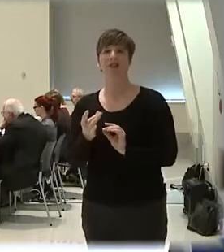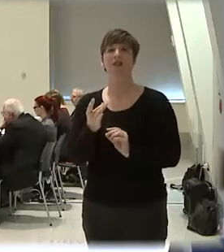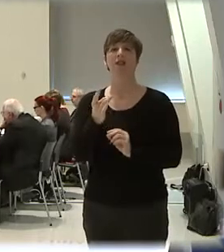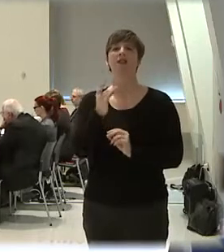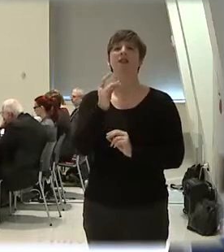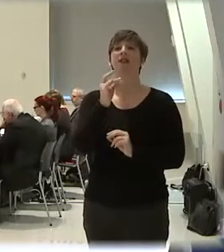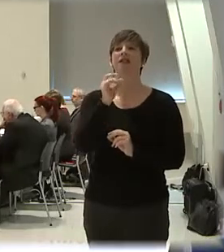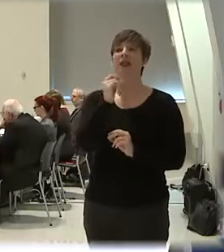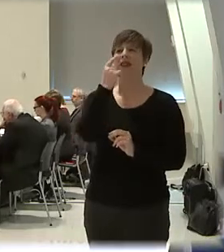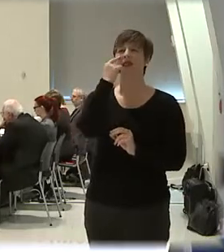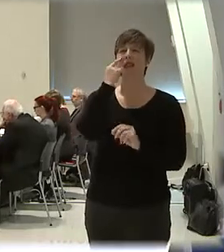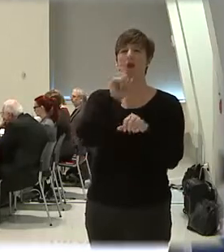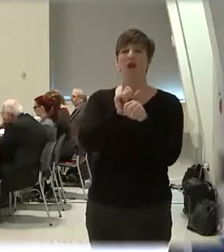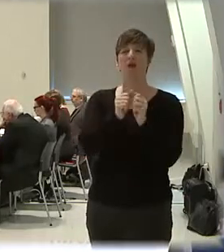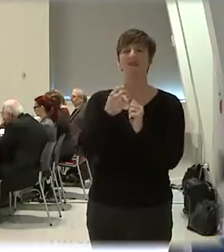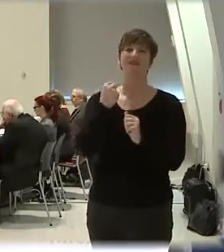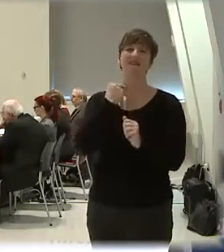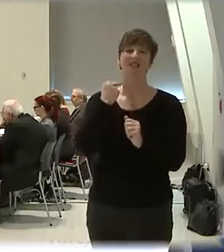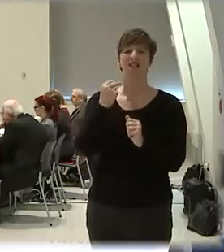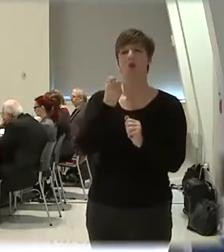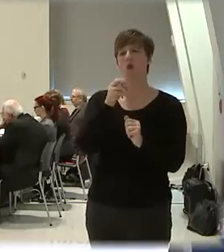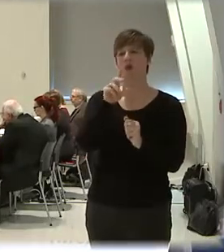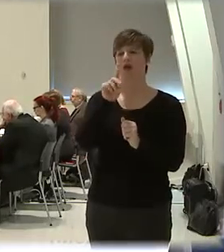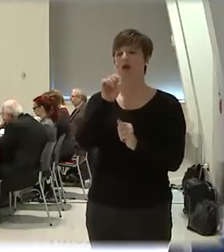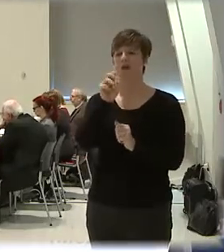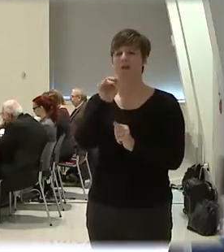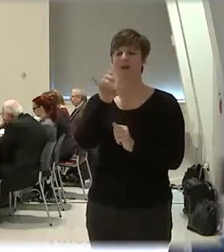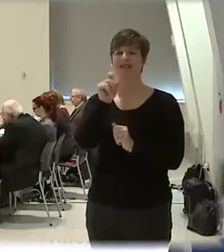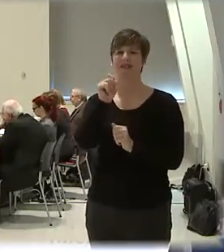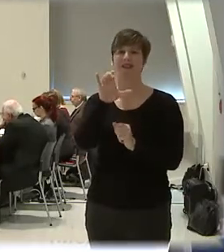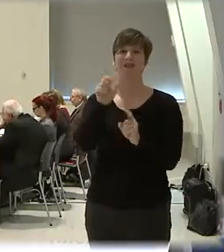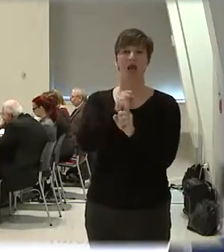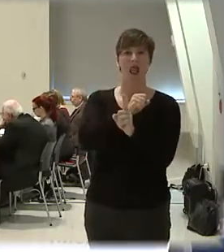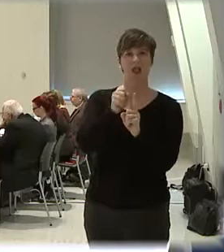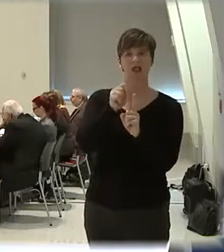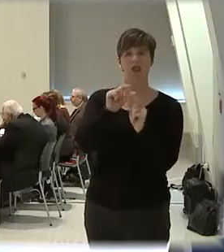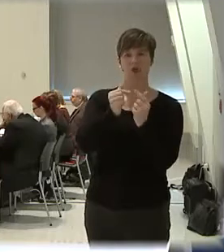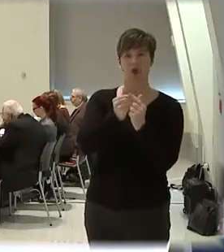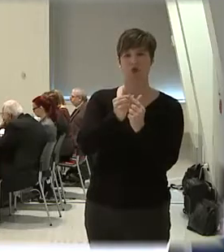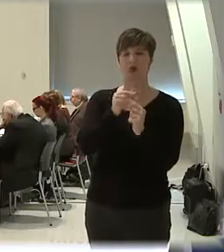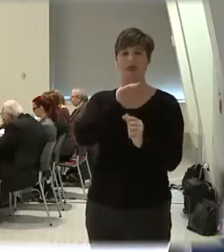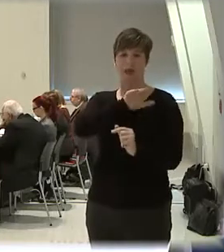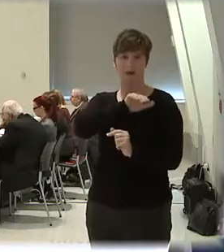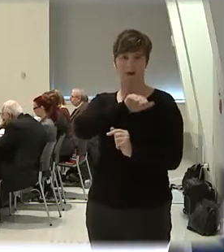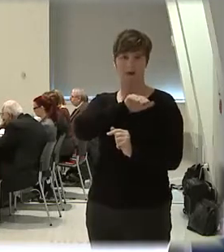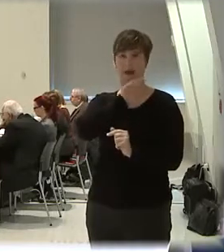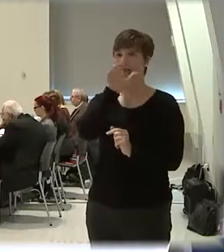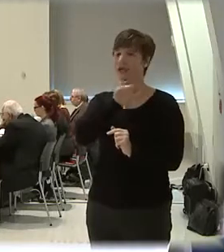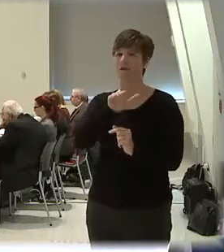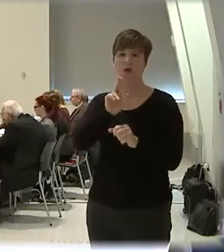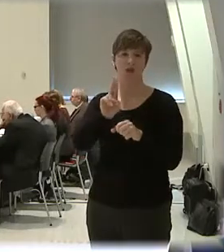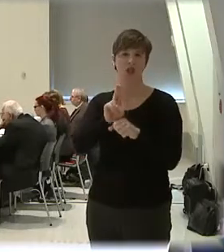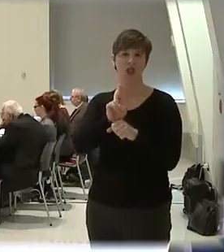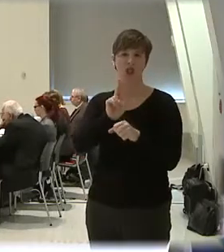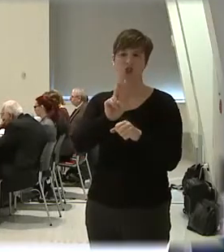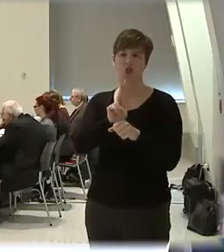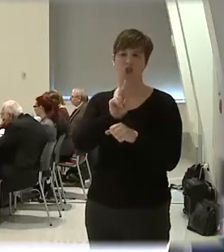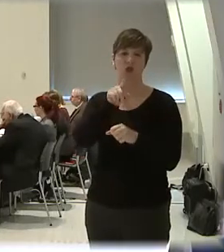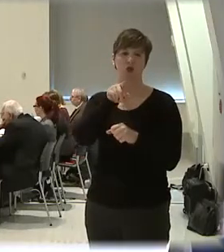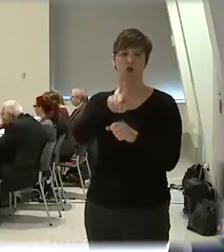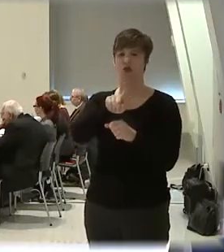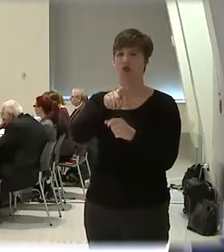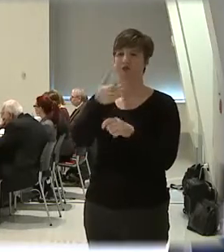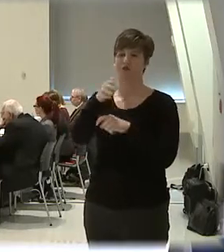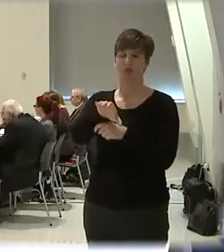particularly working with victim advocacy groups and domestic violence groups, that footage of a victim or witness never be used to coerce testimony where someone doesn't